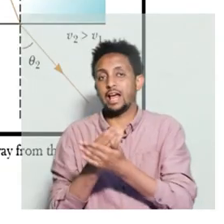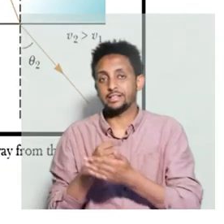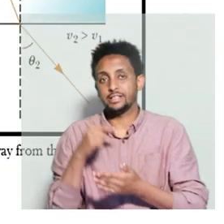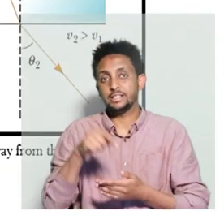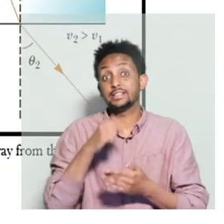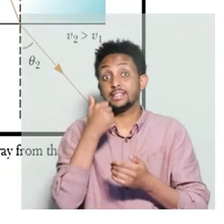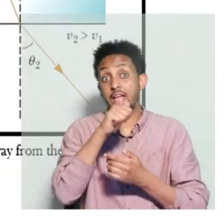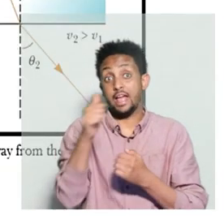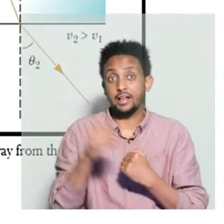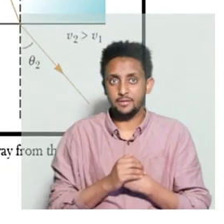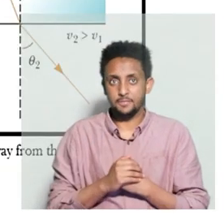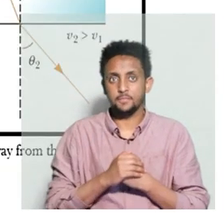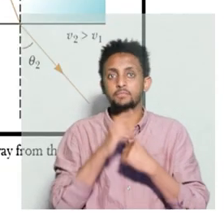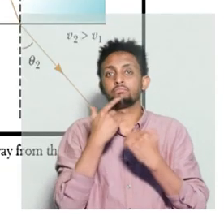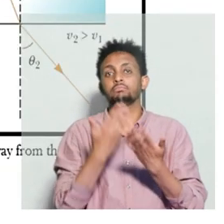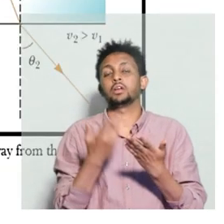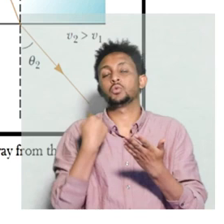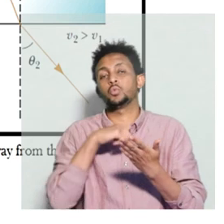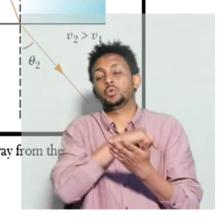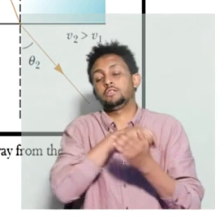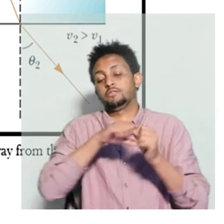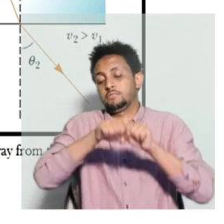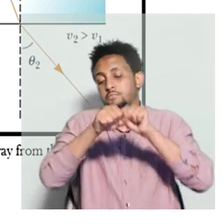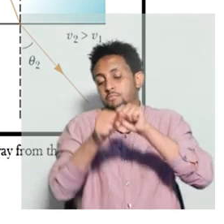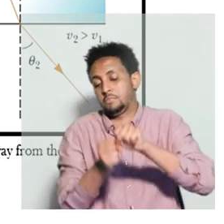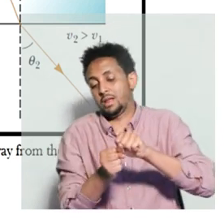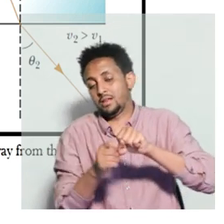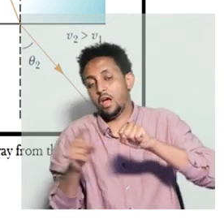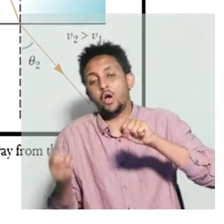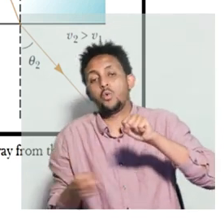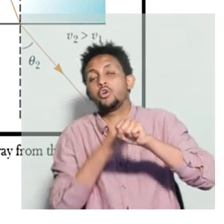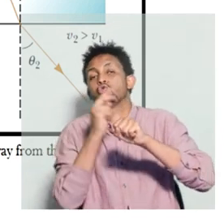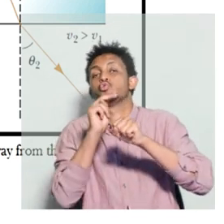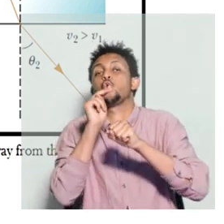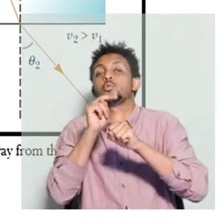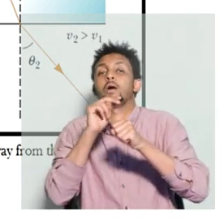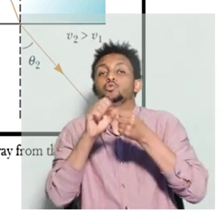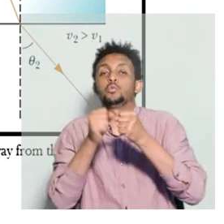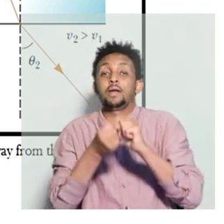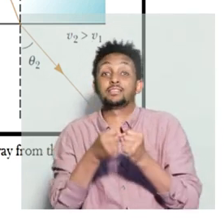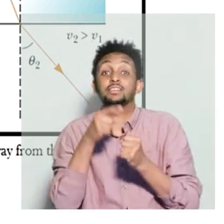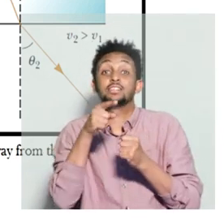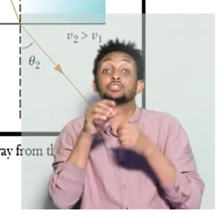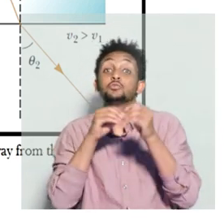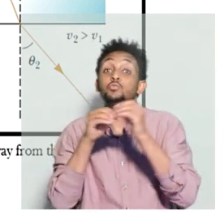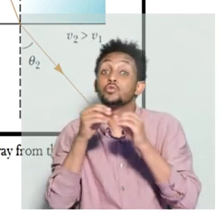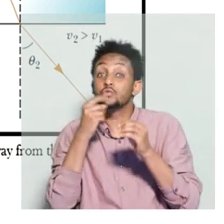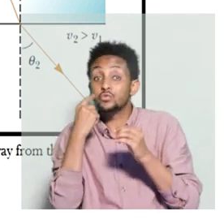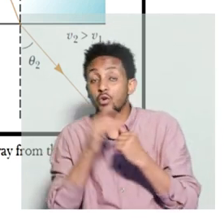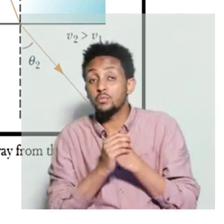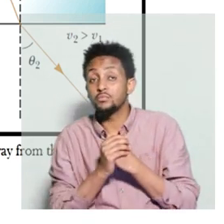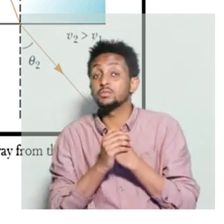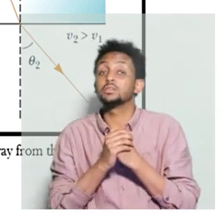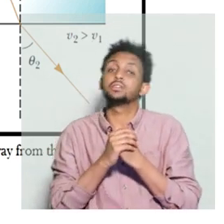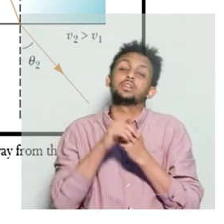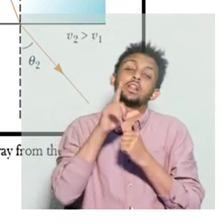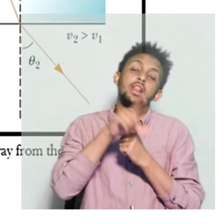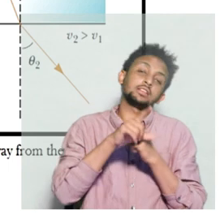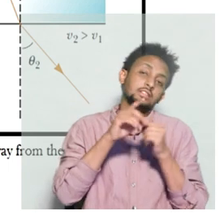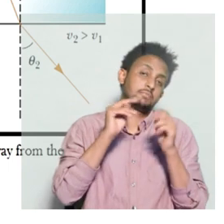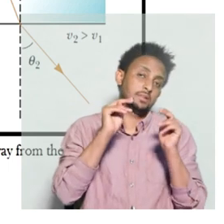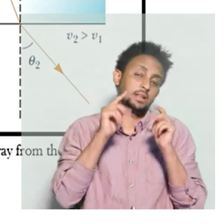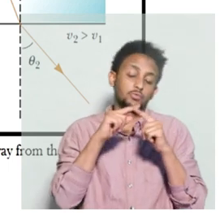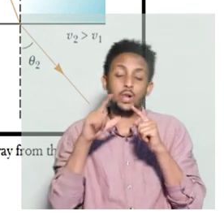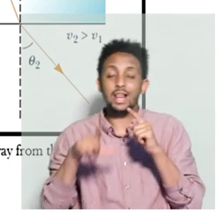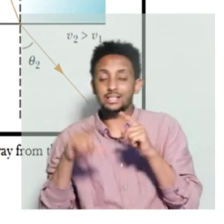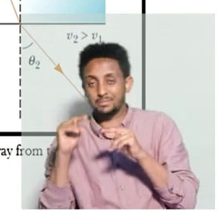in air, then it will bend away from the normal line. If it's move from the less denser medium to